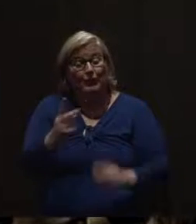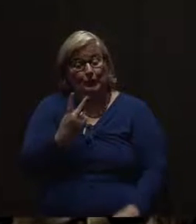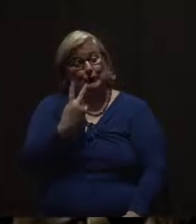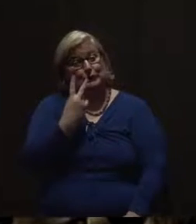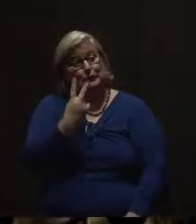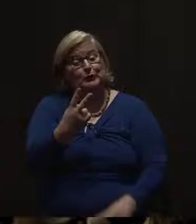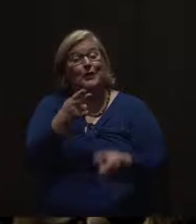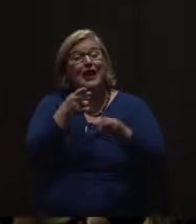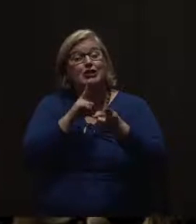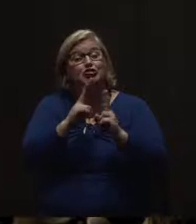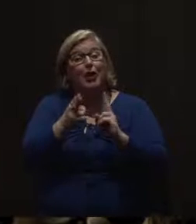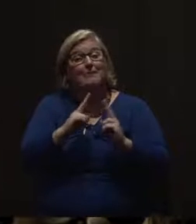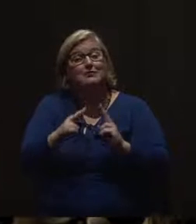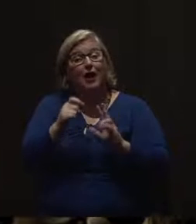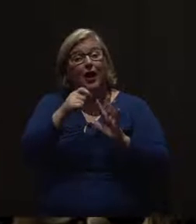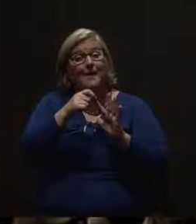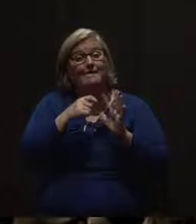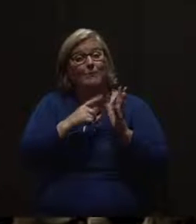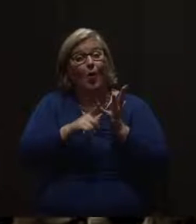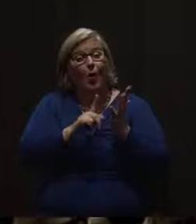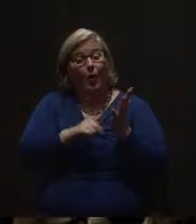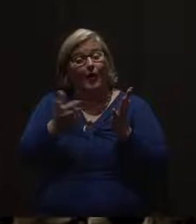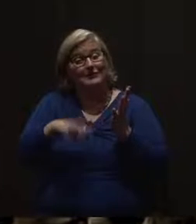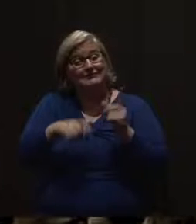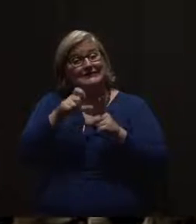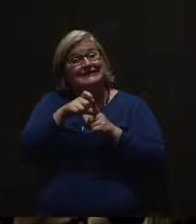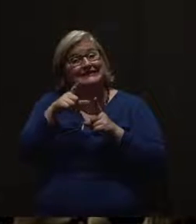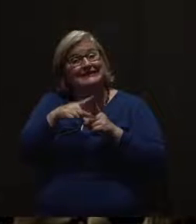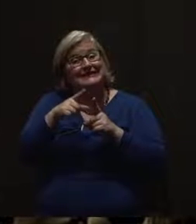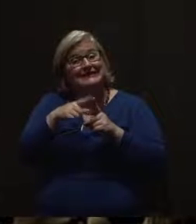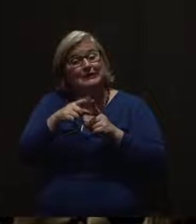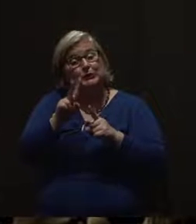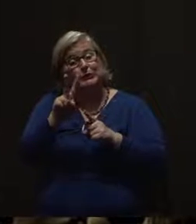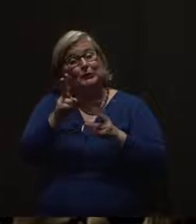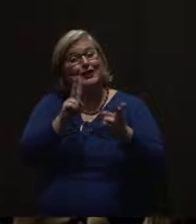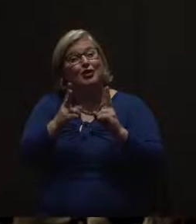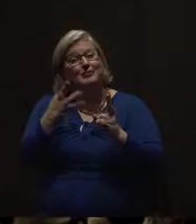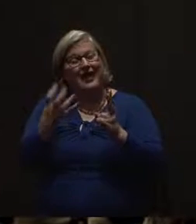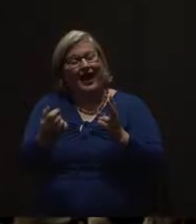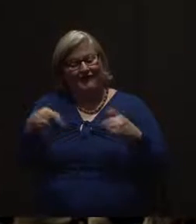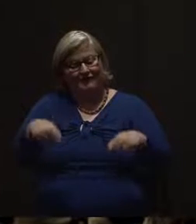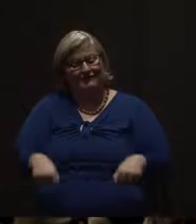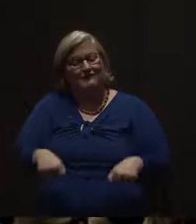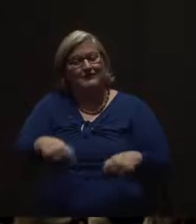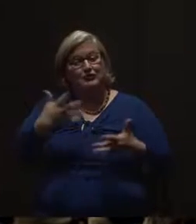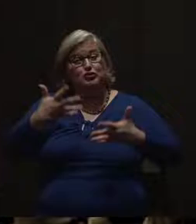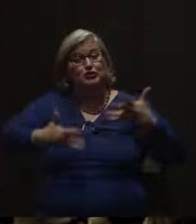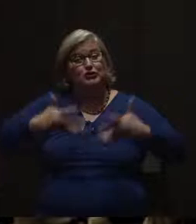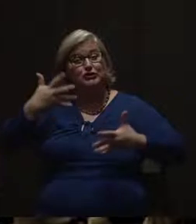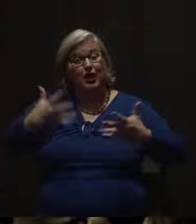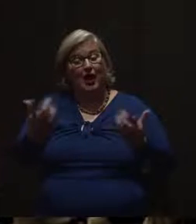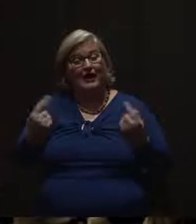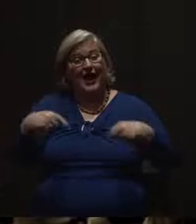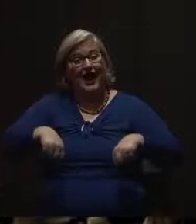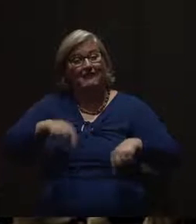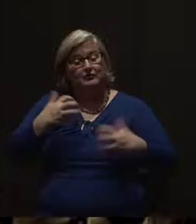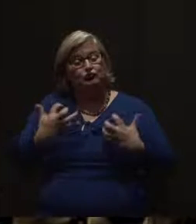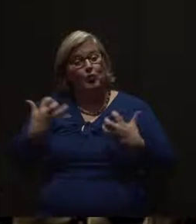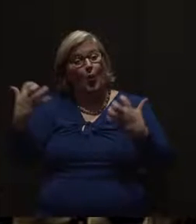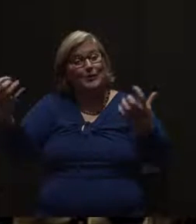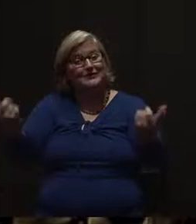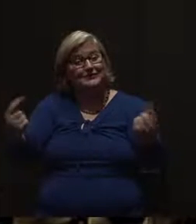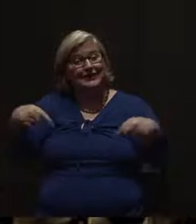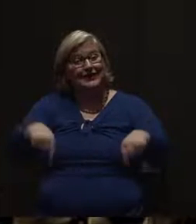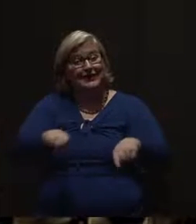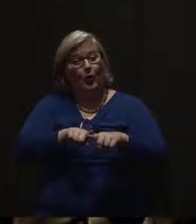and Dee Simpson, who are providing BSL interpretation for any sign language users in the audience.